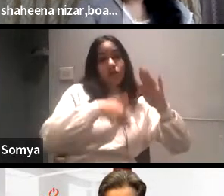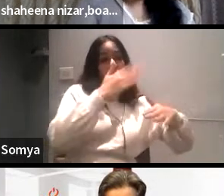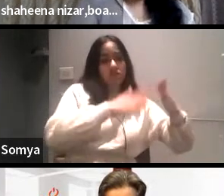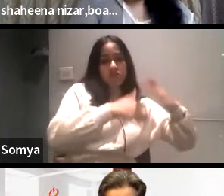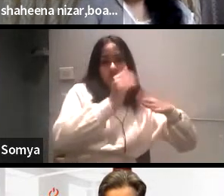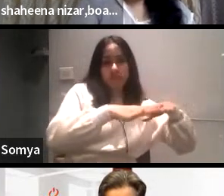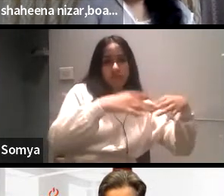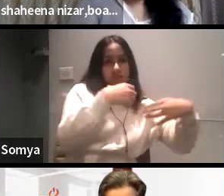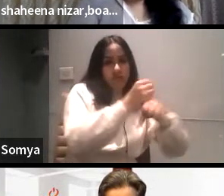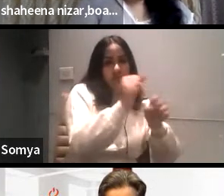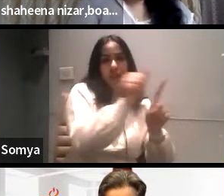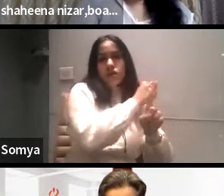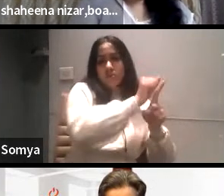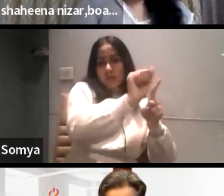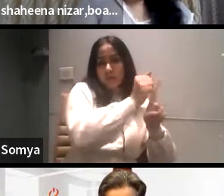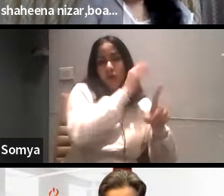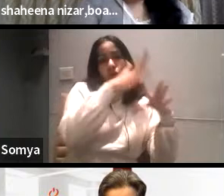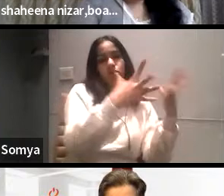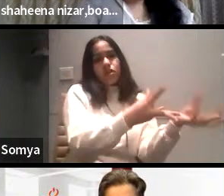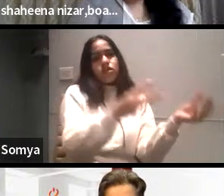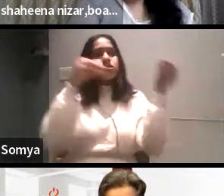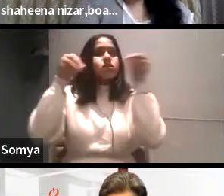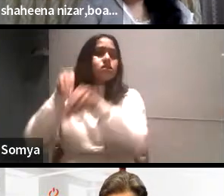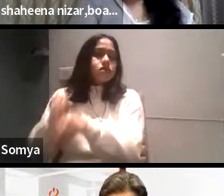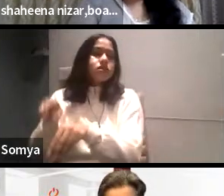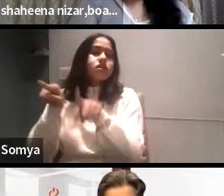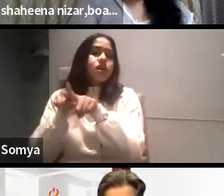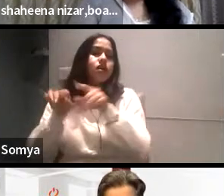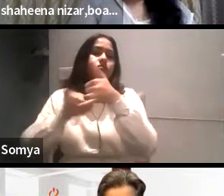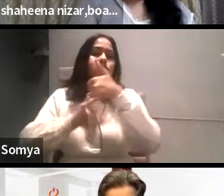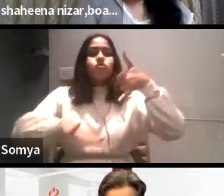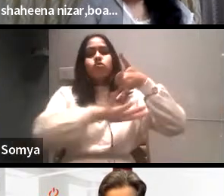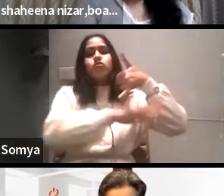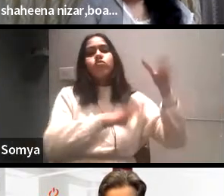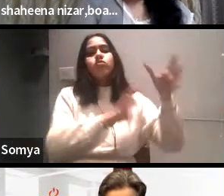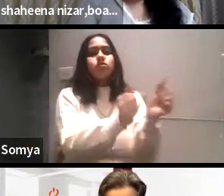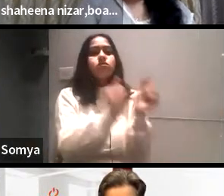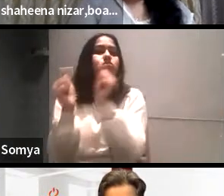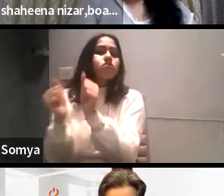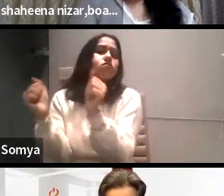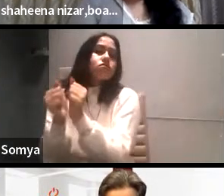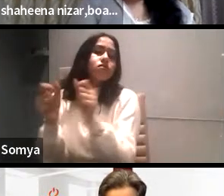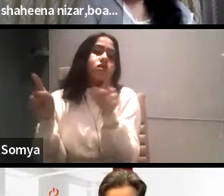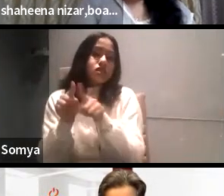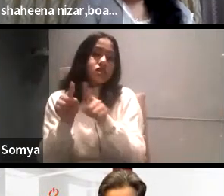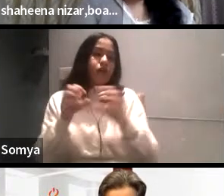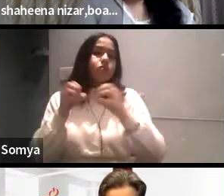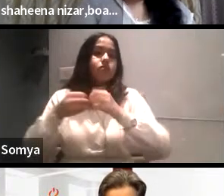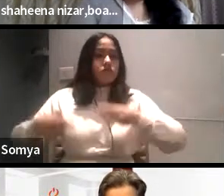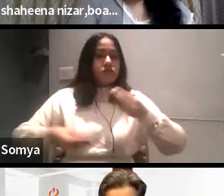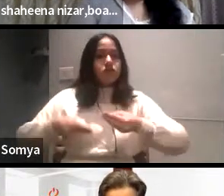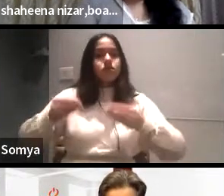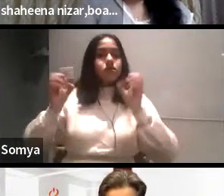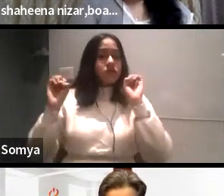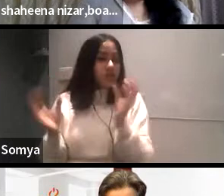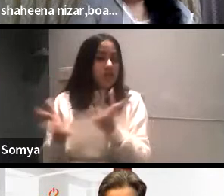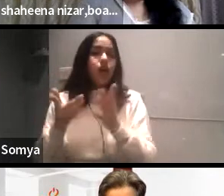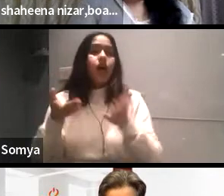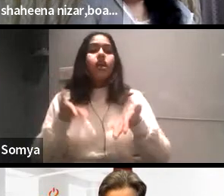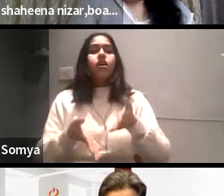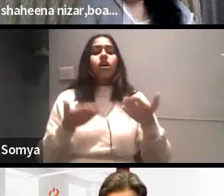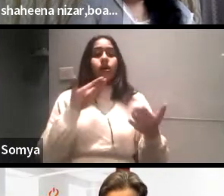social sector. So thank you, Nish, for being part of it, part of this journey with